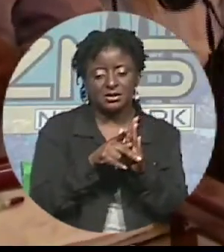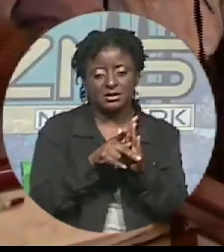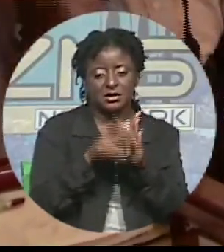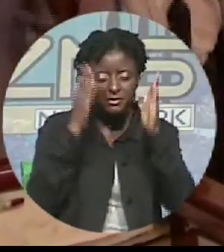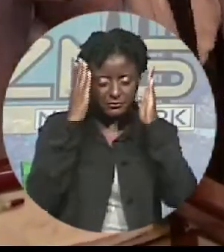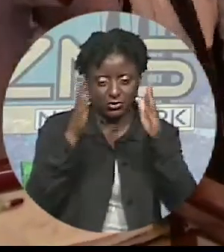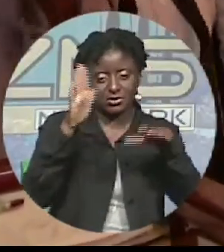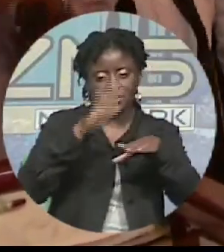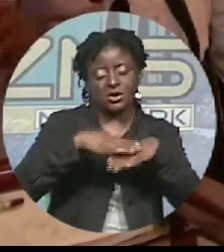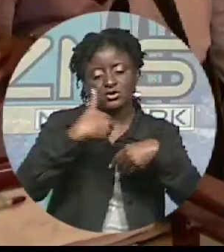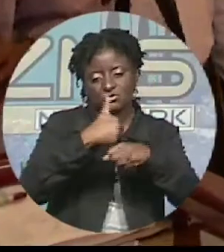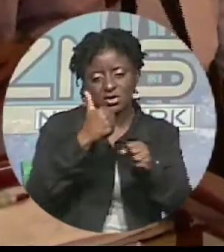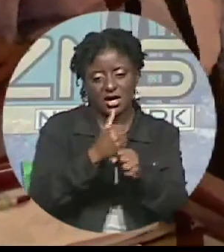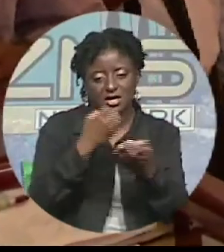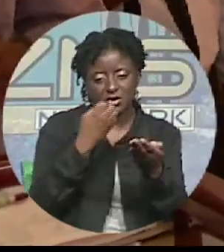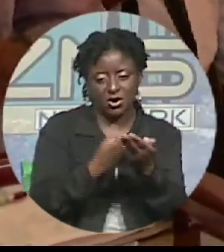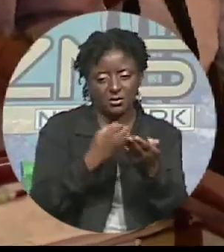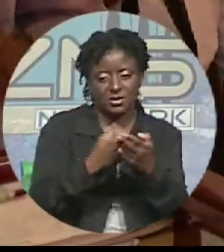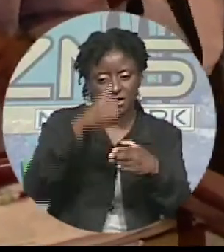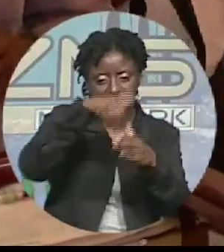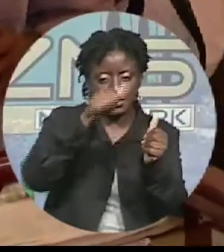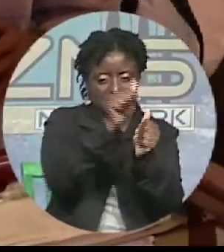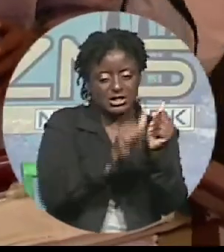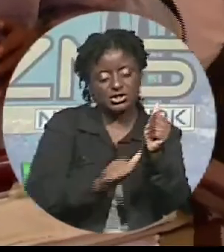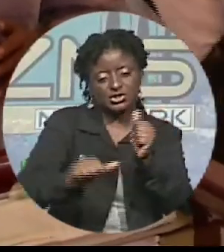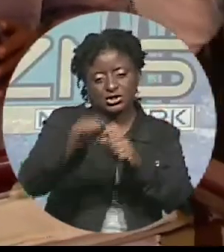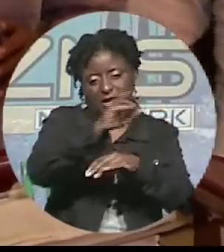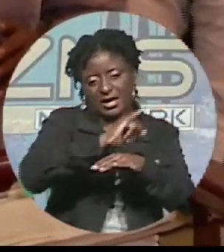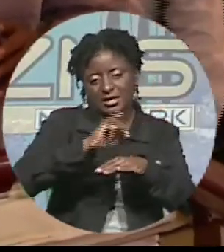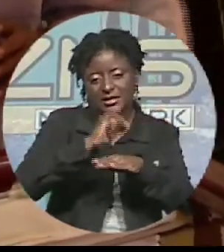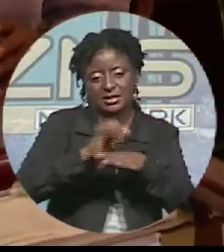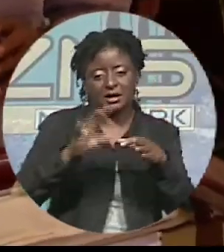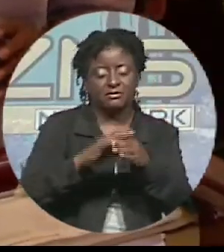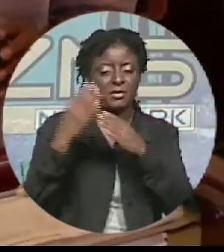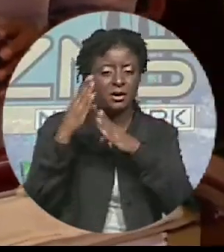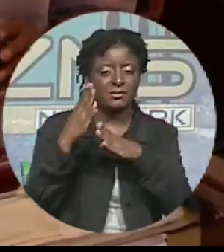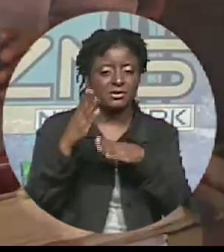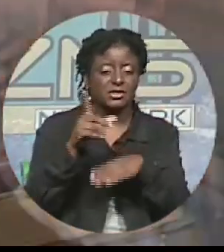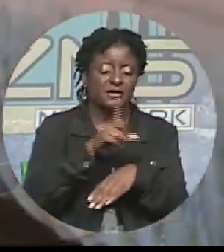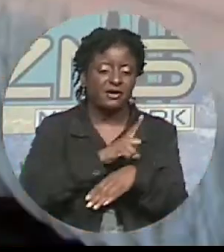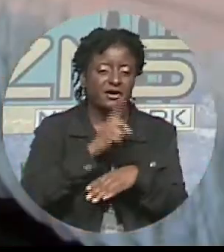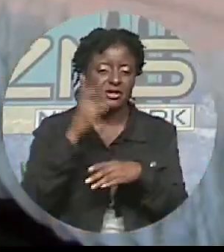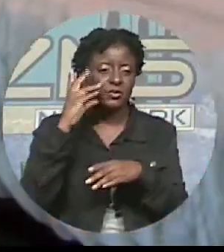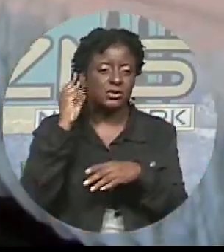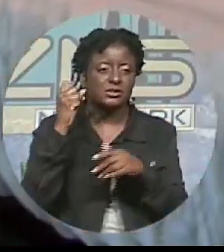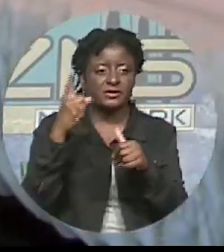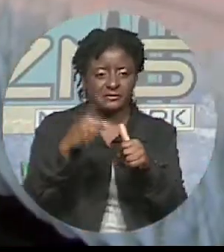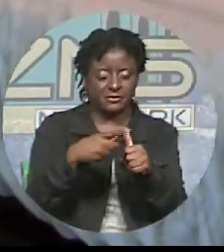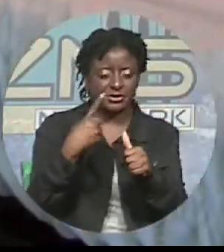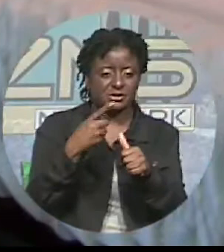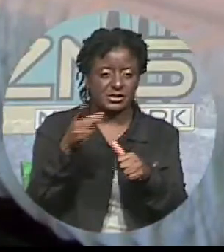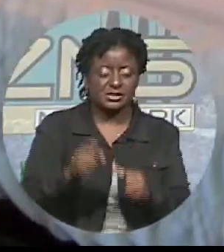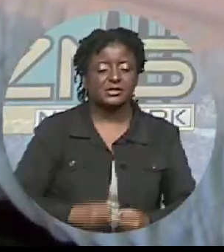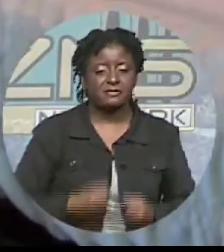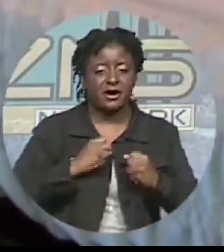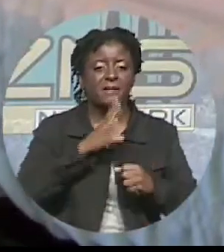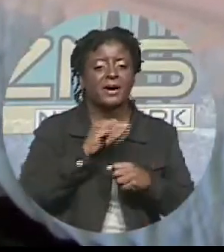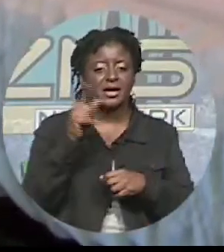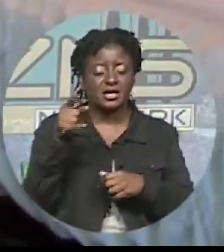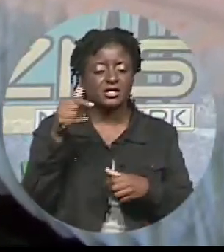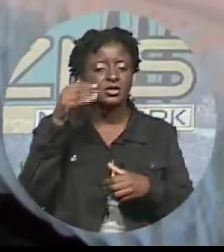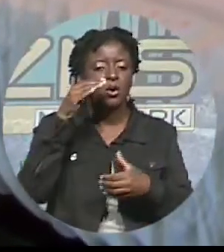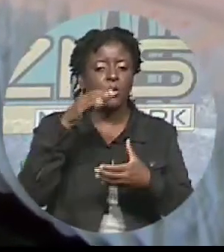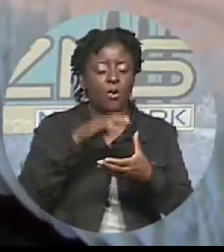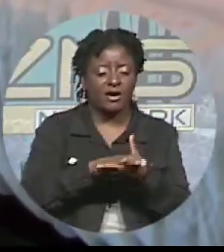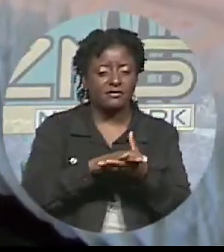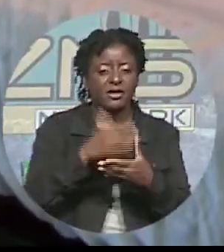in each of the islands of the Bahamas, Warren Levarity was the first. Levarity is survived by his wife Vera, and